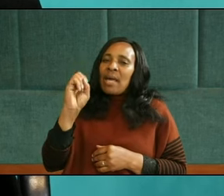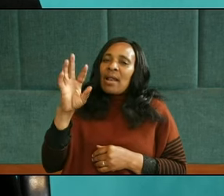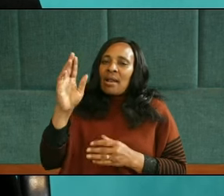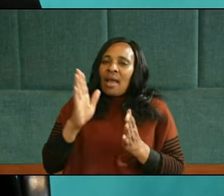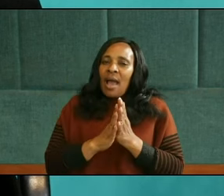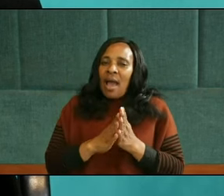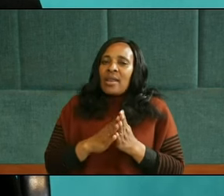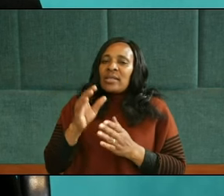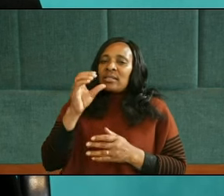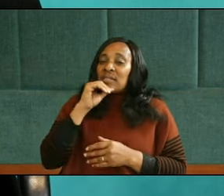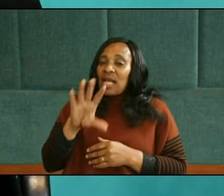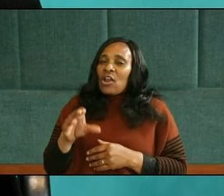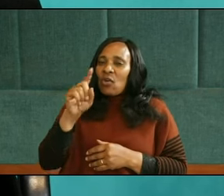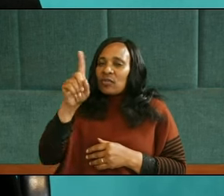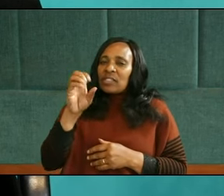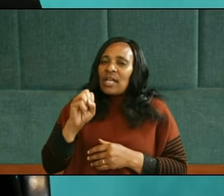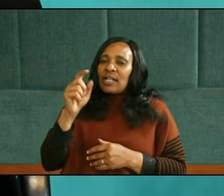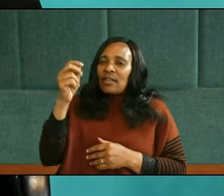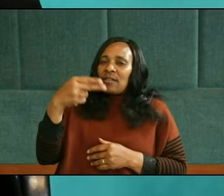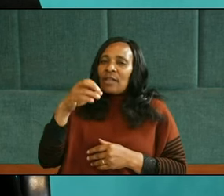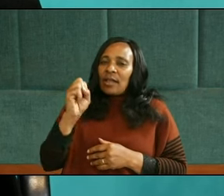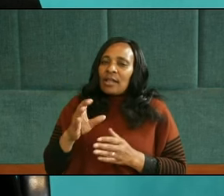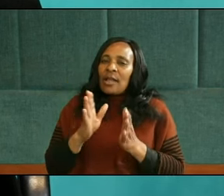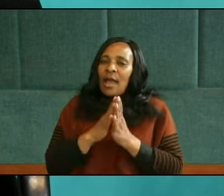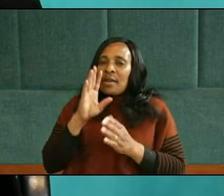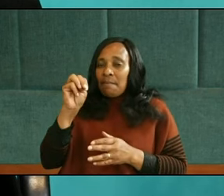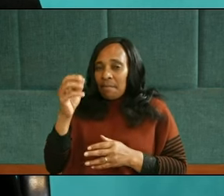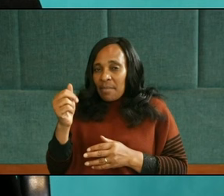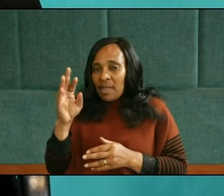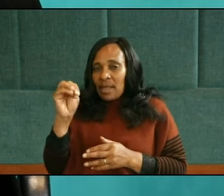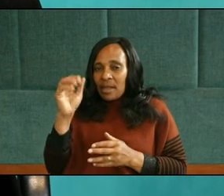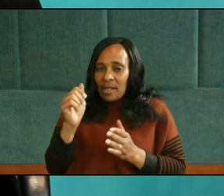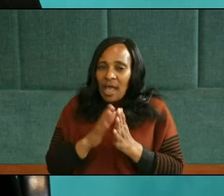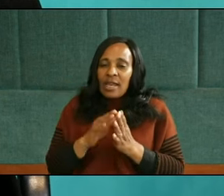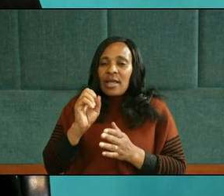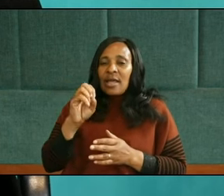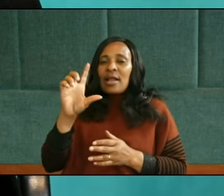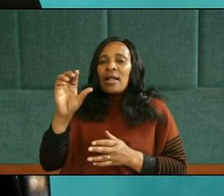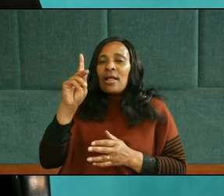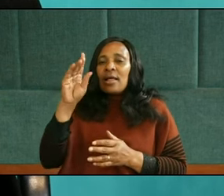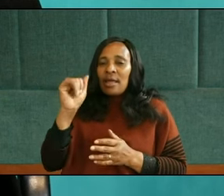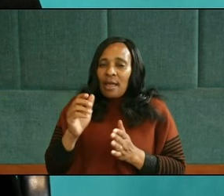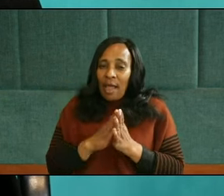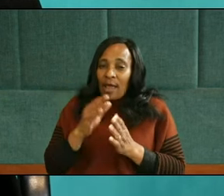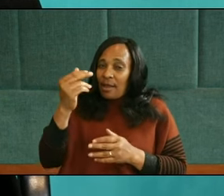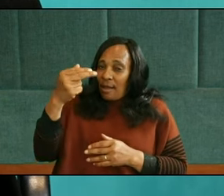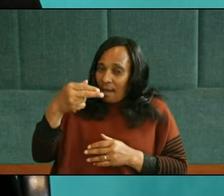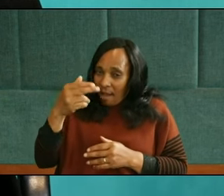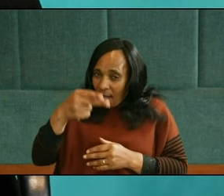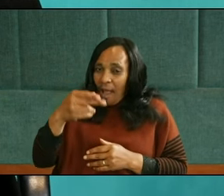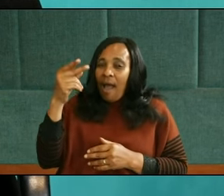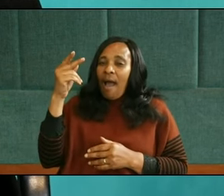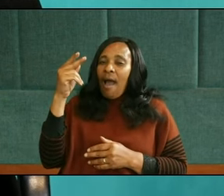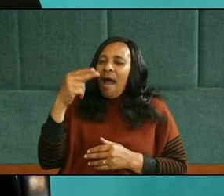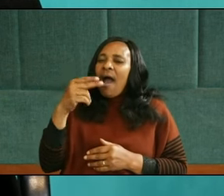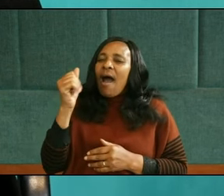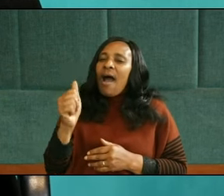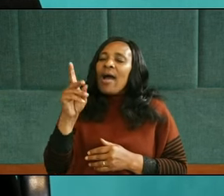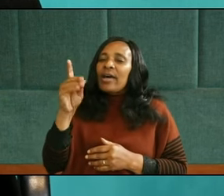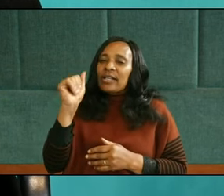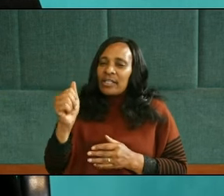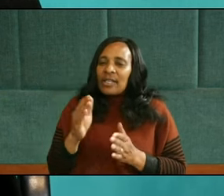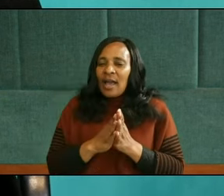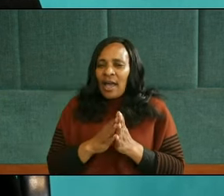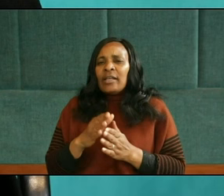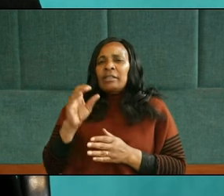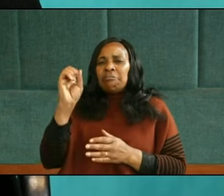Shealtiel, the son of Neri, the son of Melki, the son of Adi, the son of Kozam, the son of